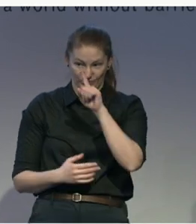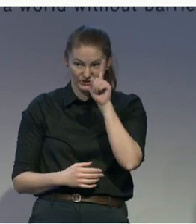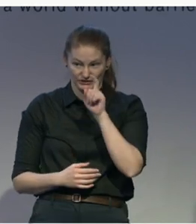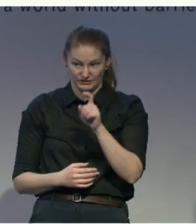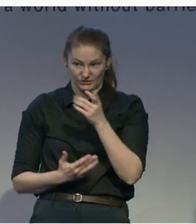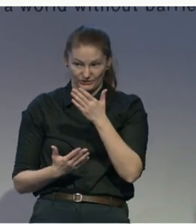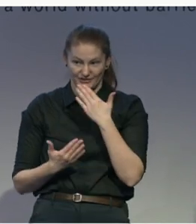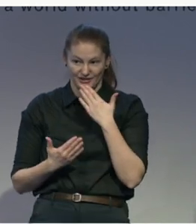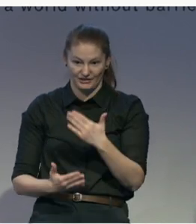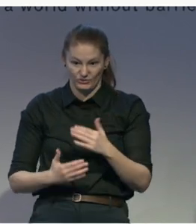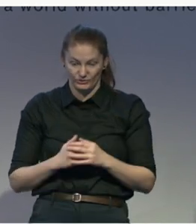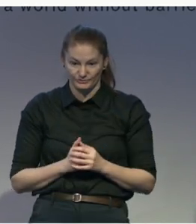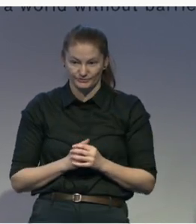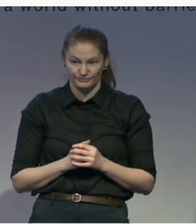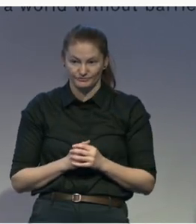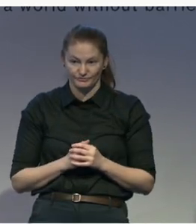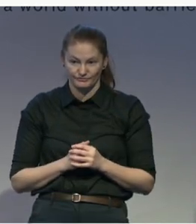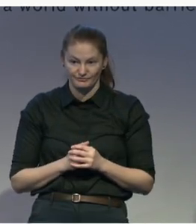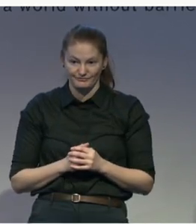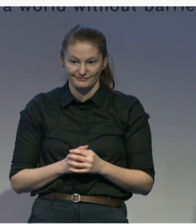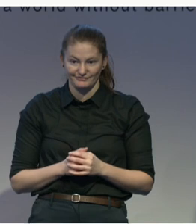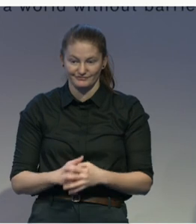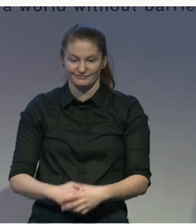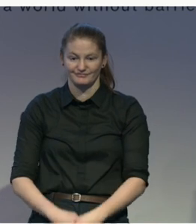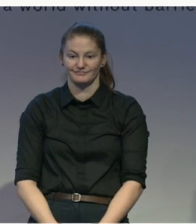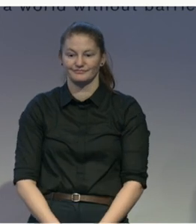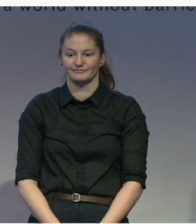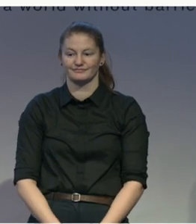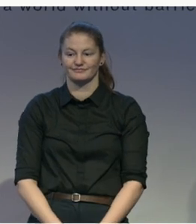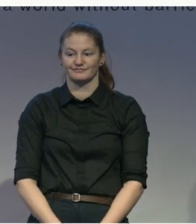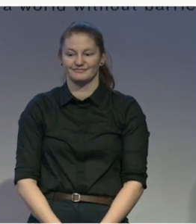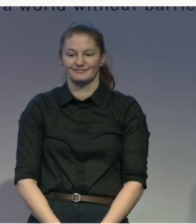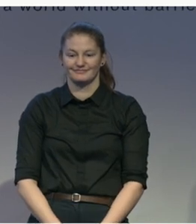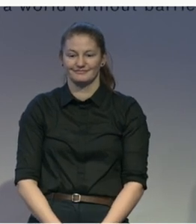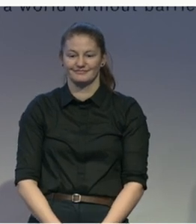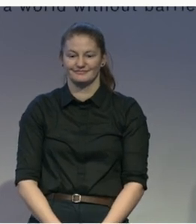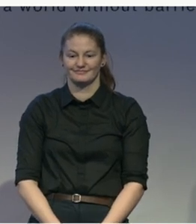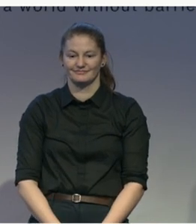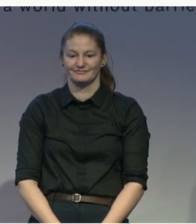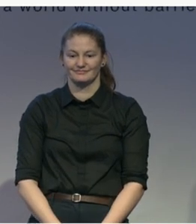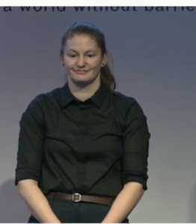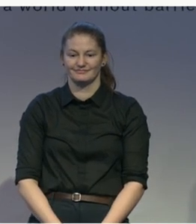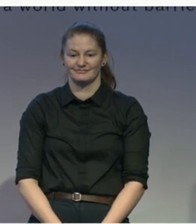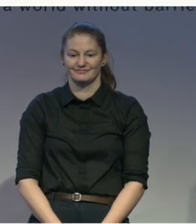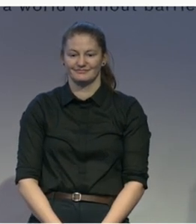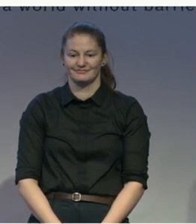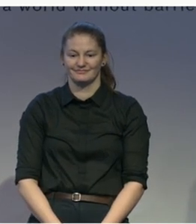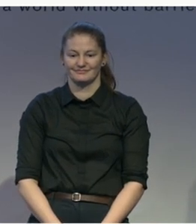By the project support, this is the third year of the project support, but we supported